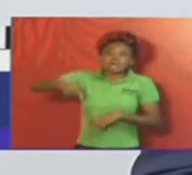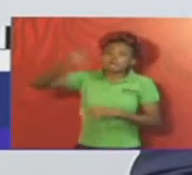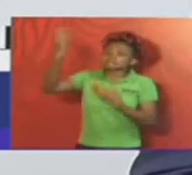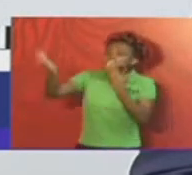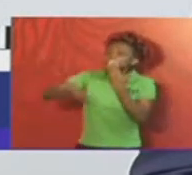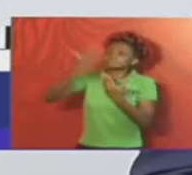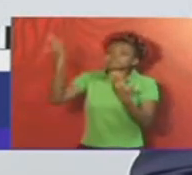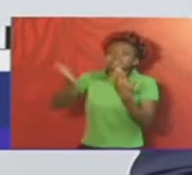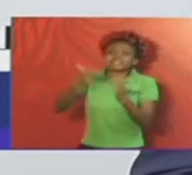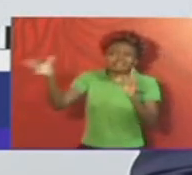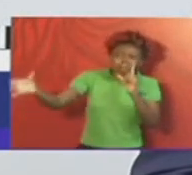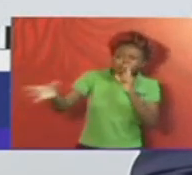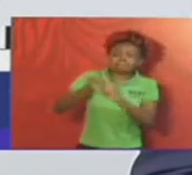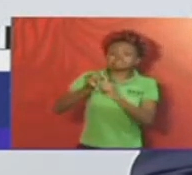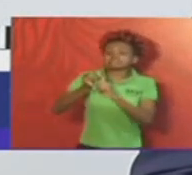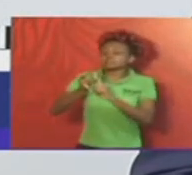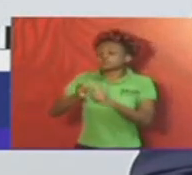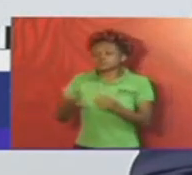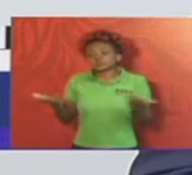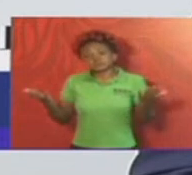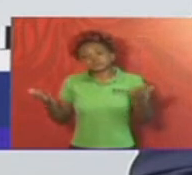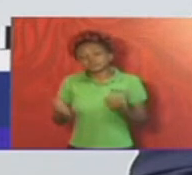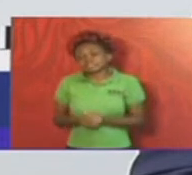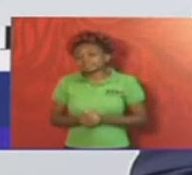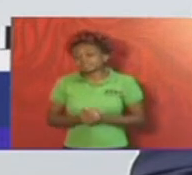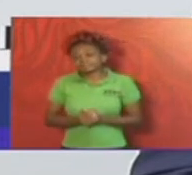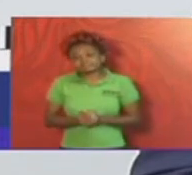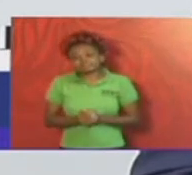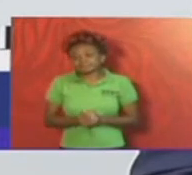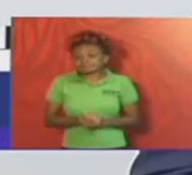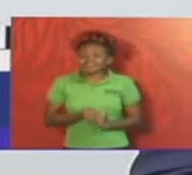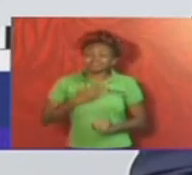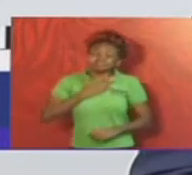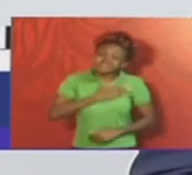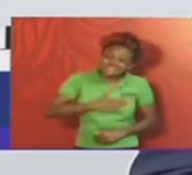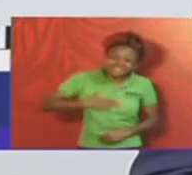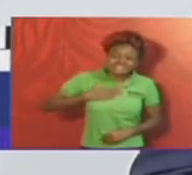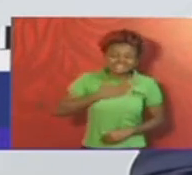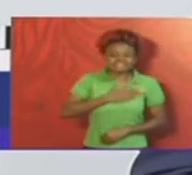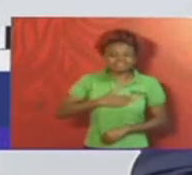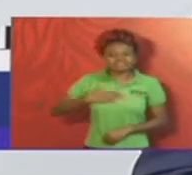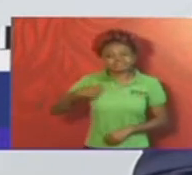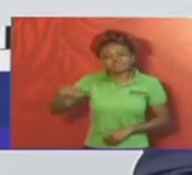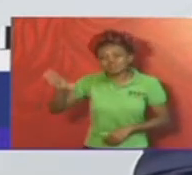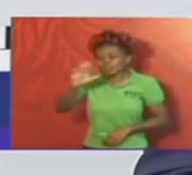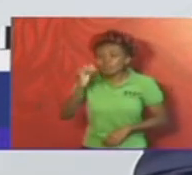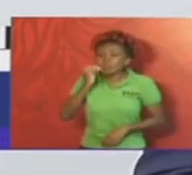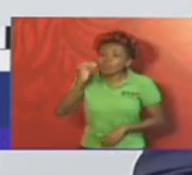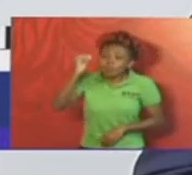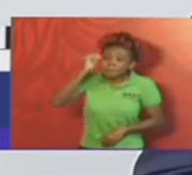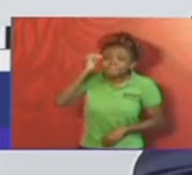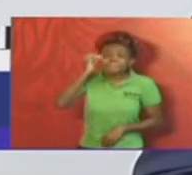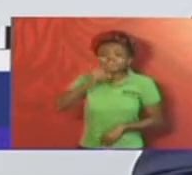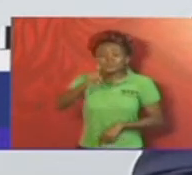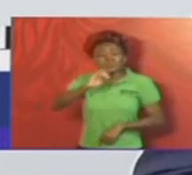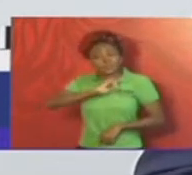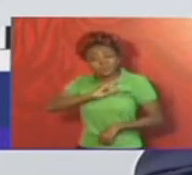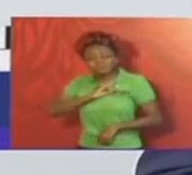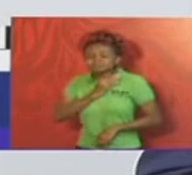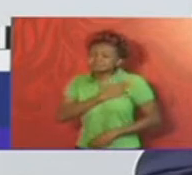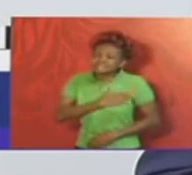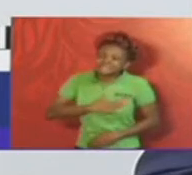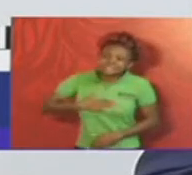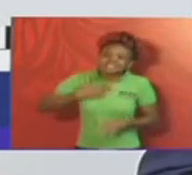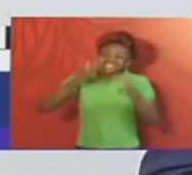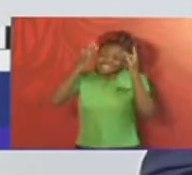who cannot be vaccinated. Homeowners, you have to make some sort of judgment call, but